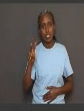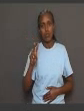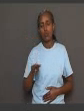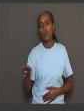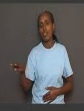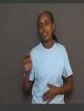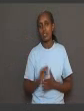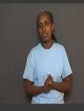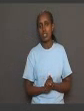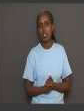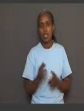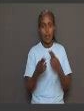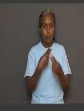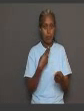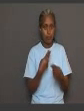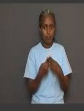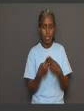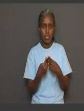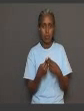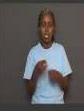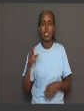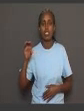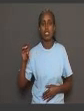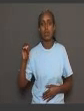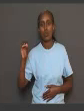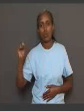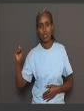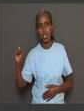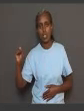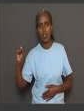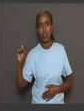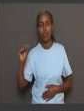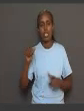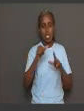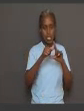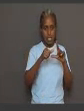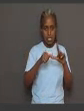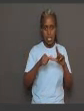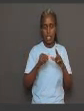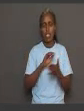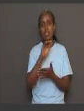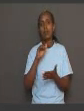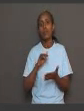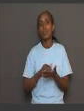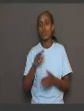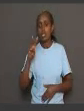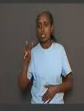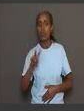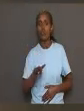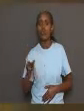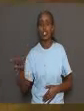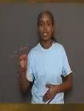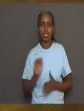vectors multiplied by the cosine of the angle between the two